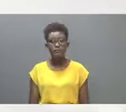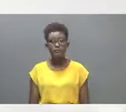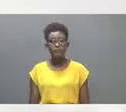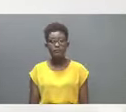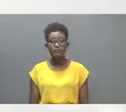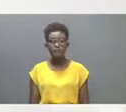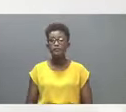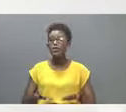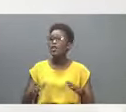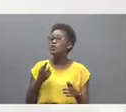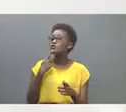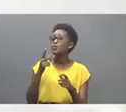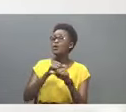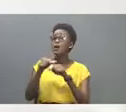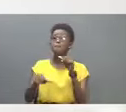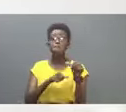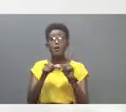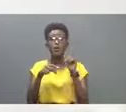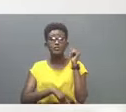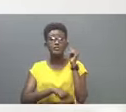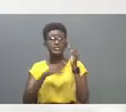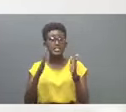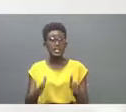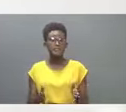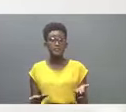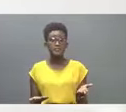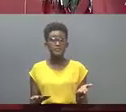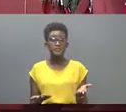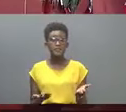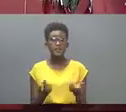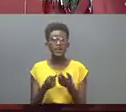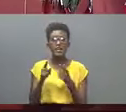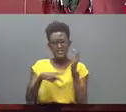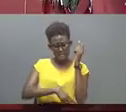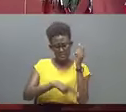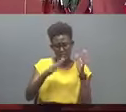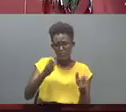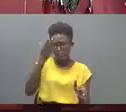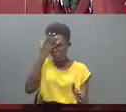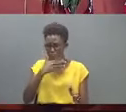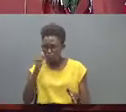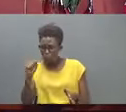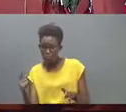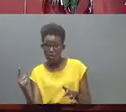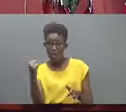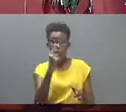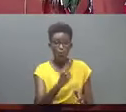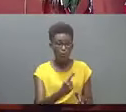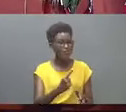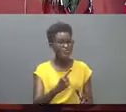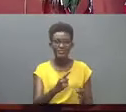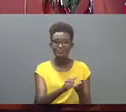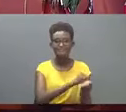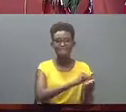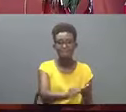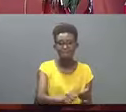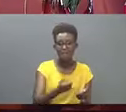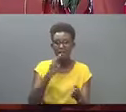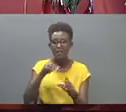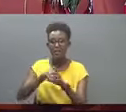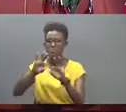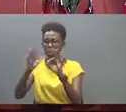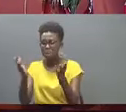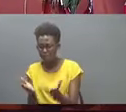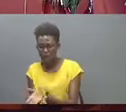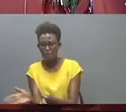zibone ubugingo zibone bwinshi. The thief is anyone who comes to invade your family, your